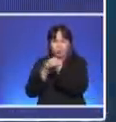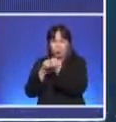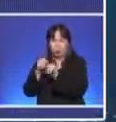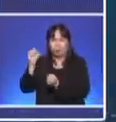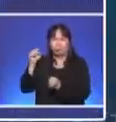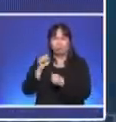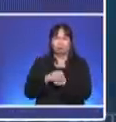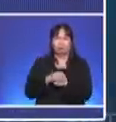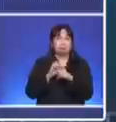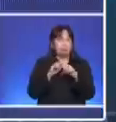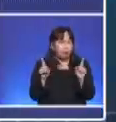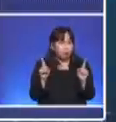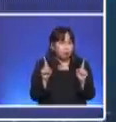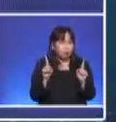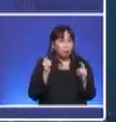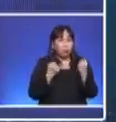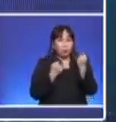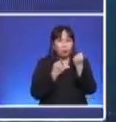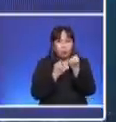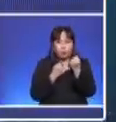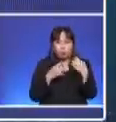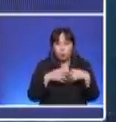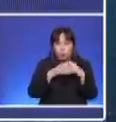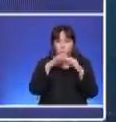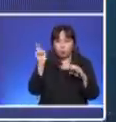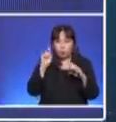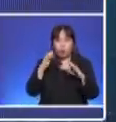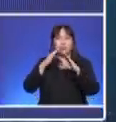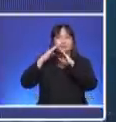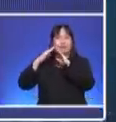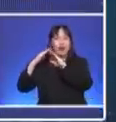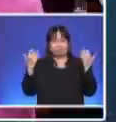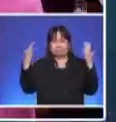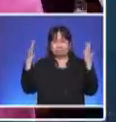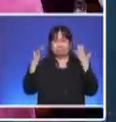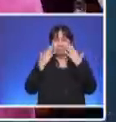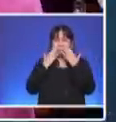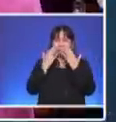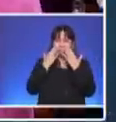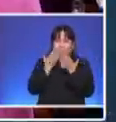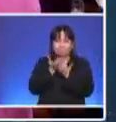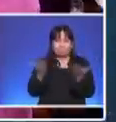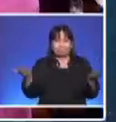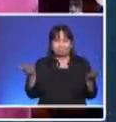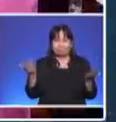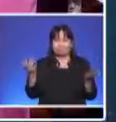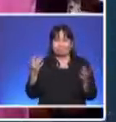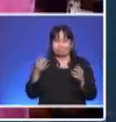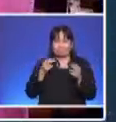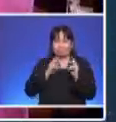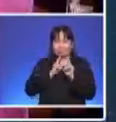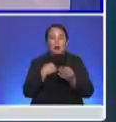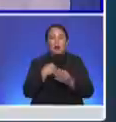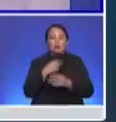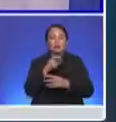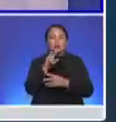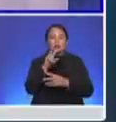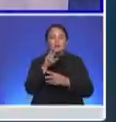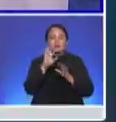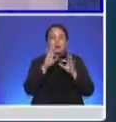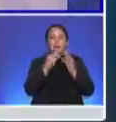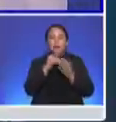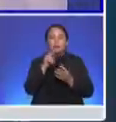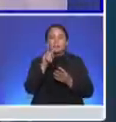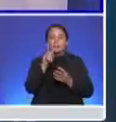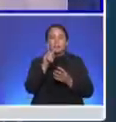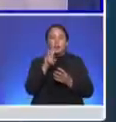mobilized for a candidate. So this is reminiscent also of the endorsement of FBR, the endorsement of Cory Aquino towards